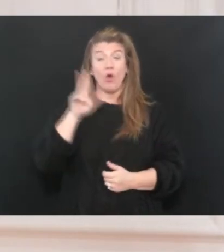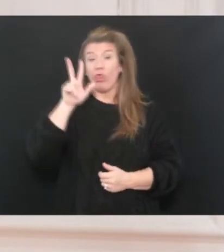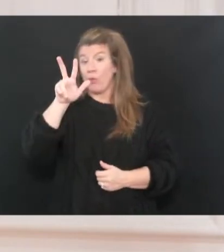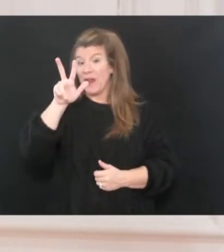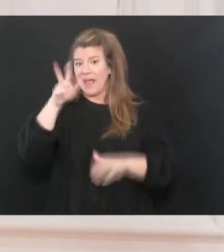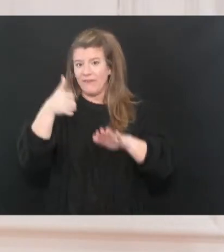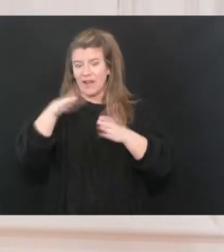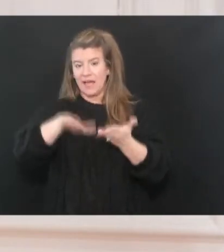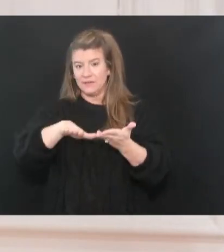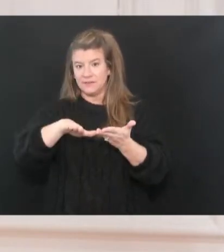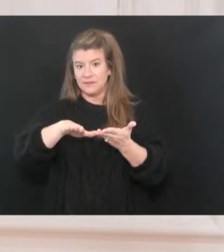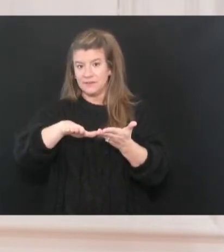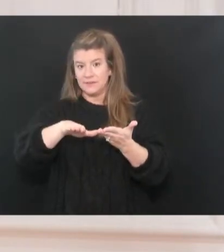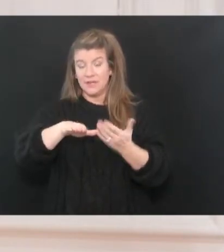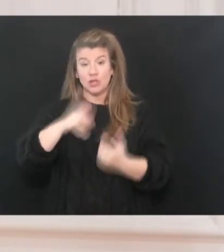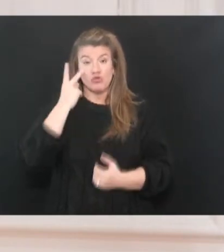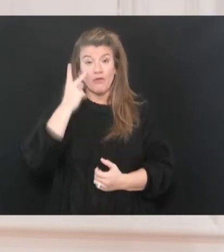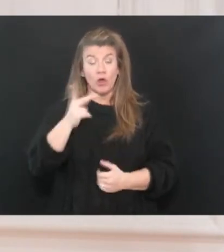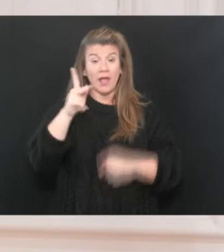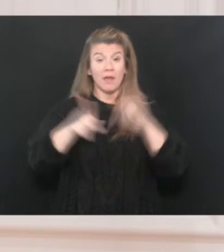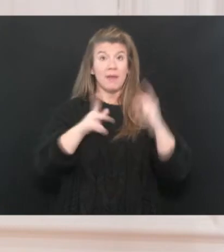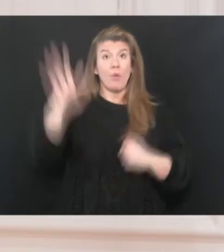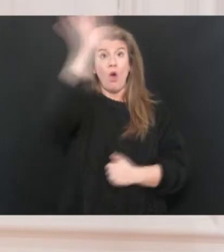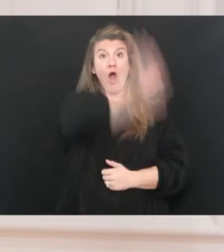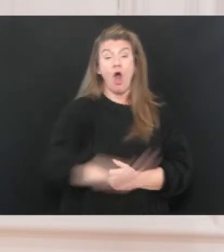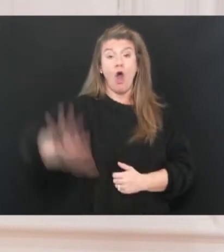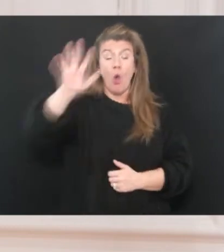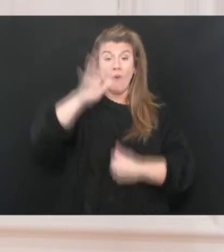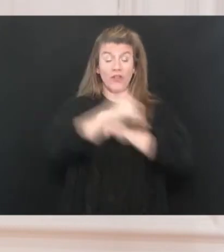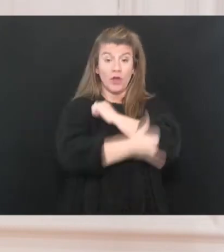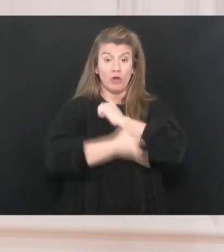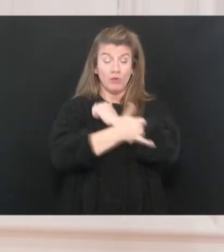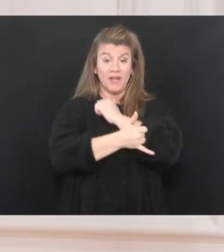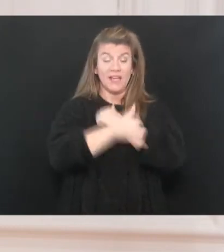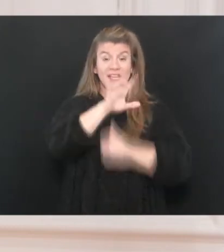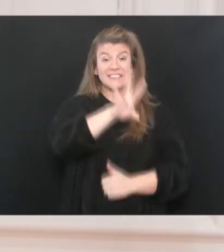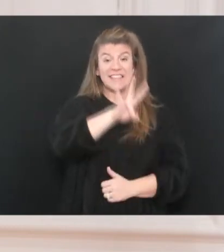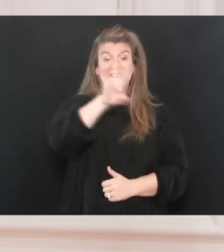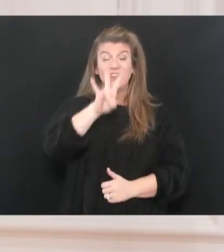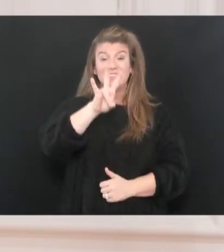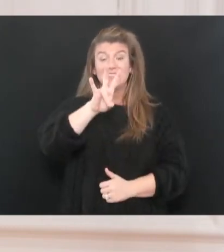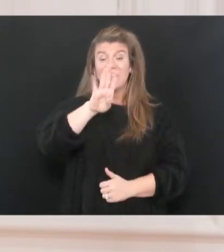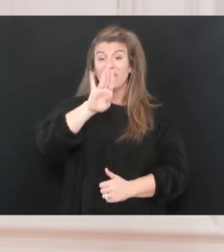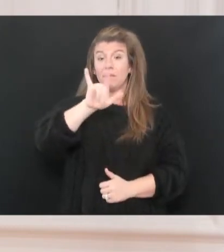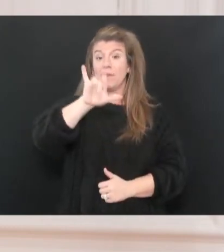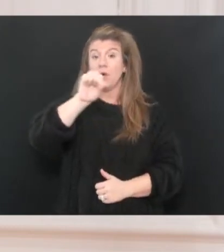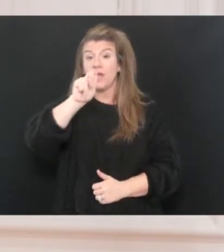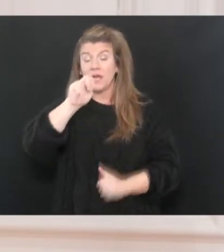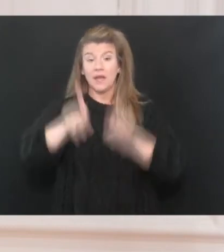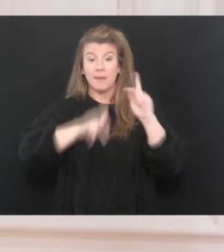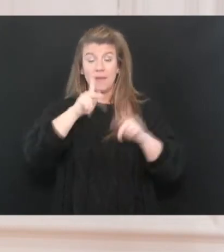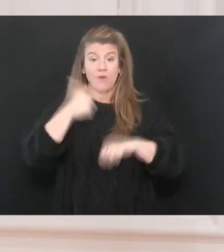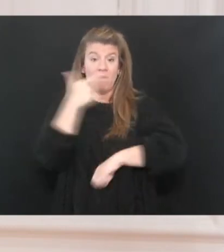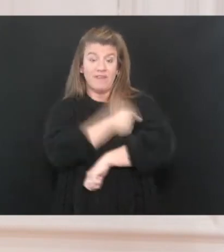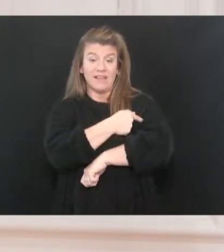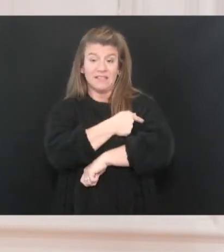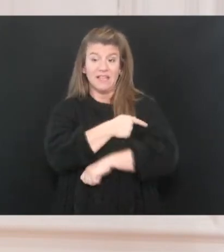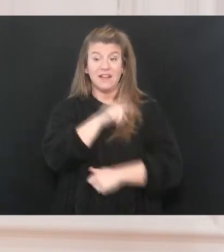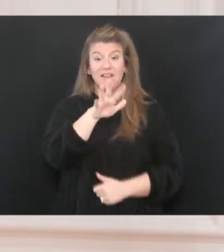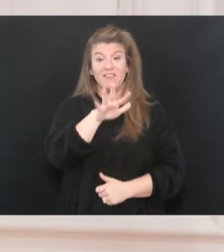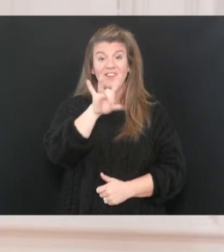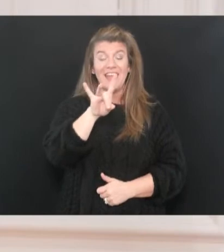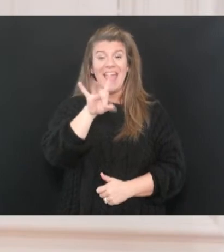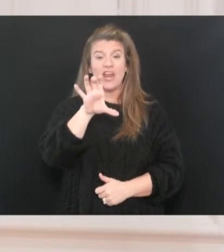if you look at people around the country, 77 million people vaccinated, 5,800